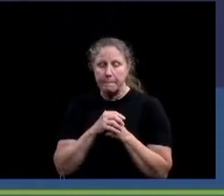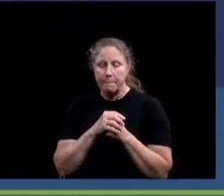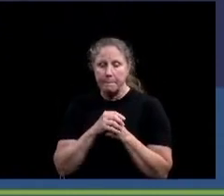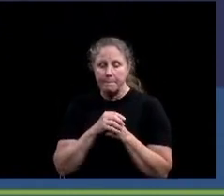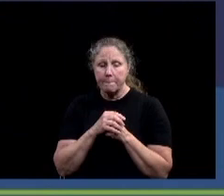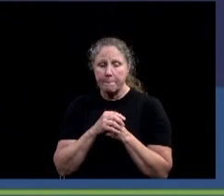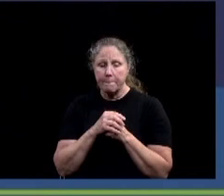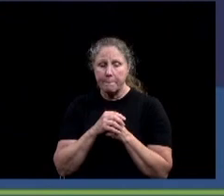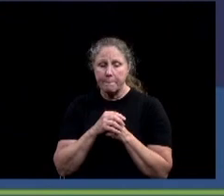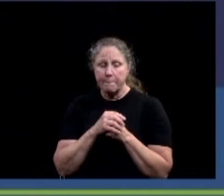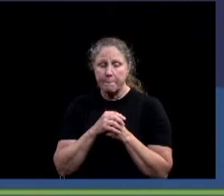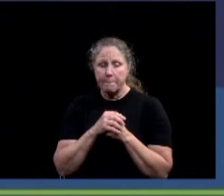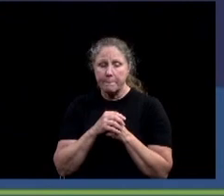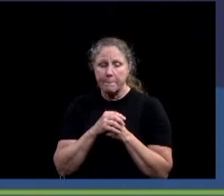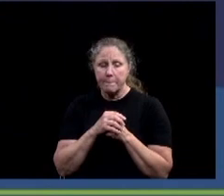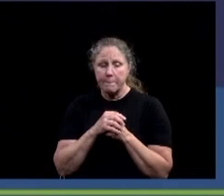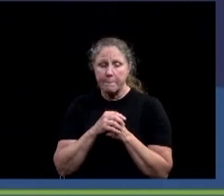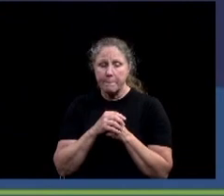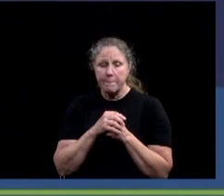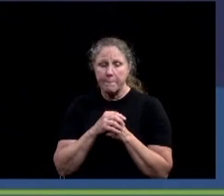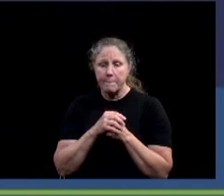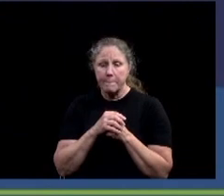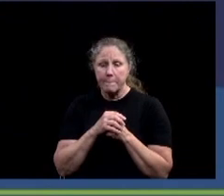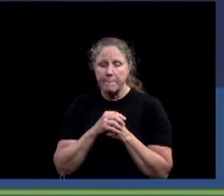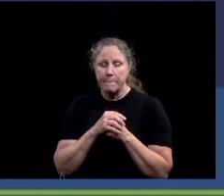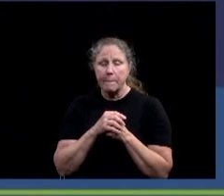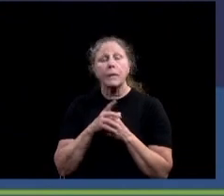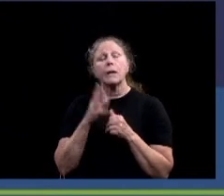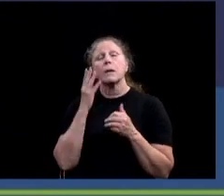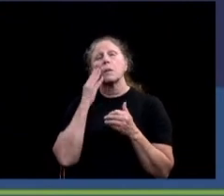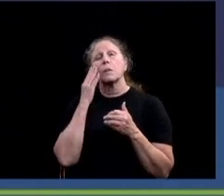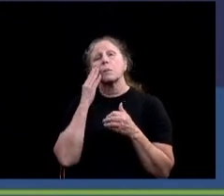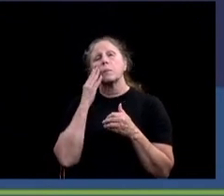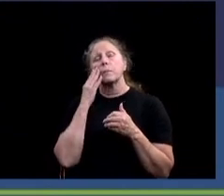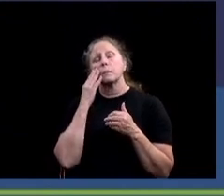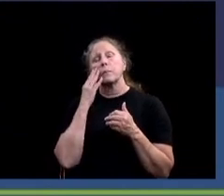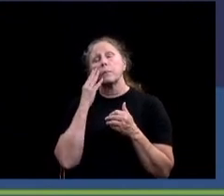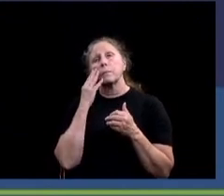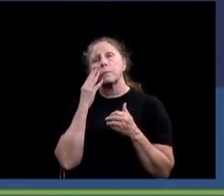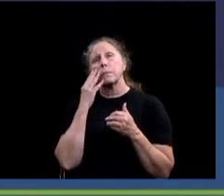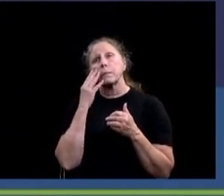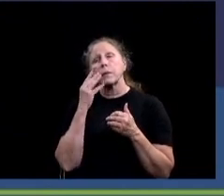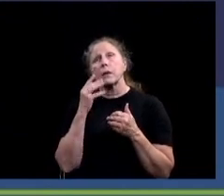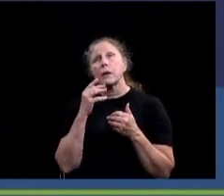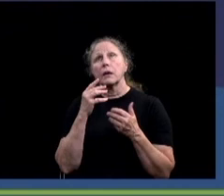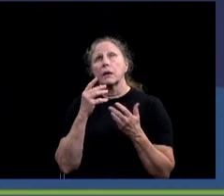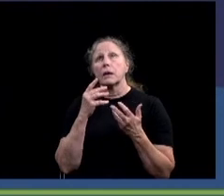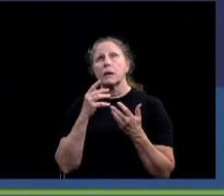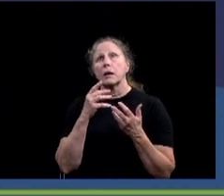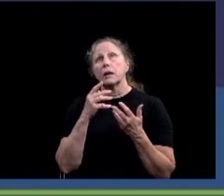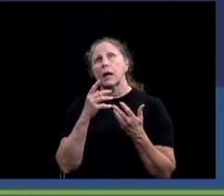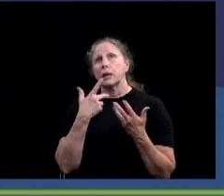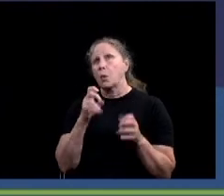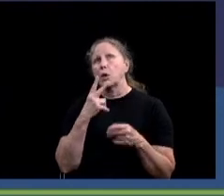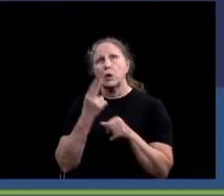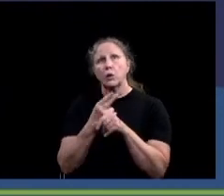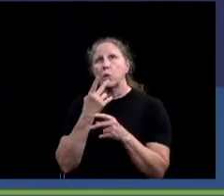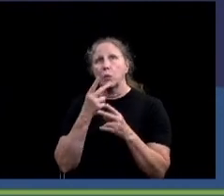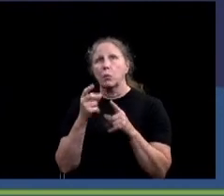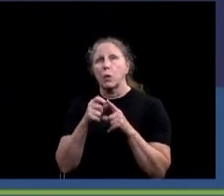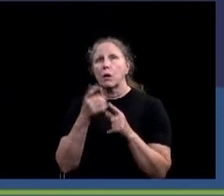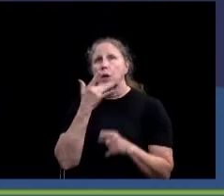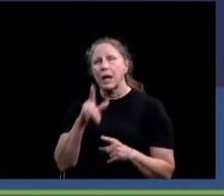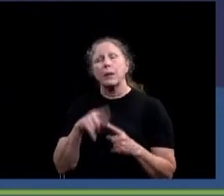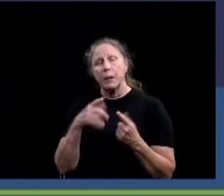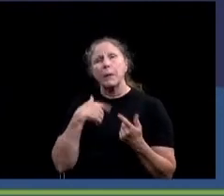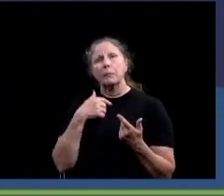great, I hate to use the word lucky, blessed that it has not